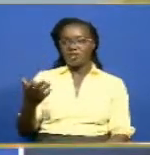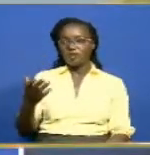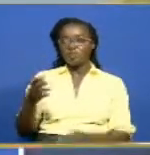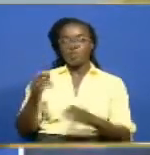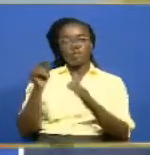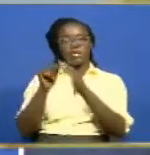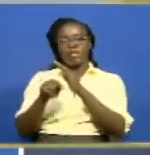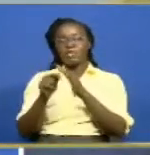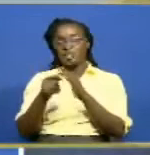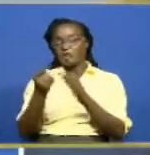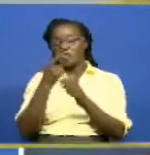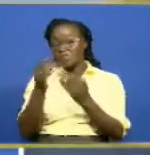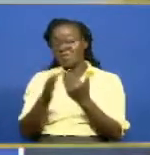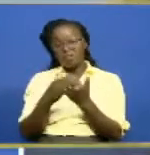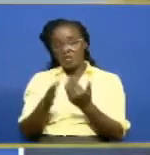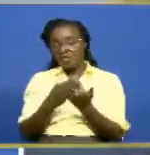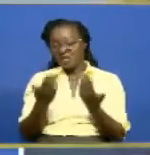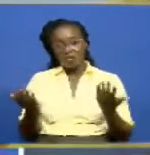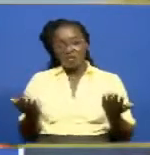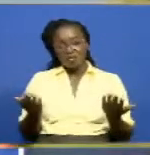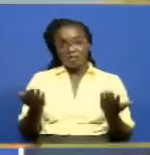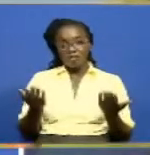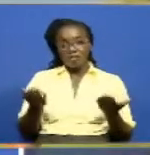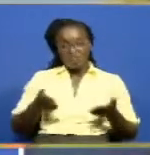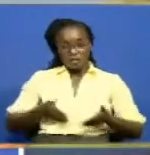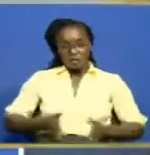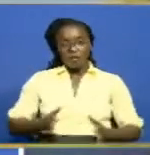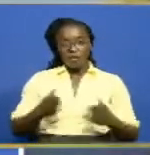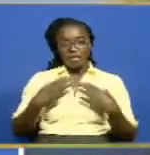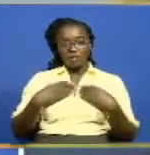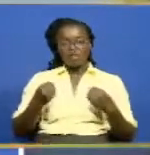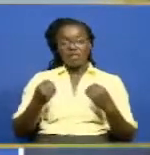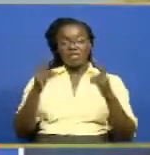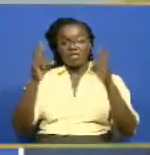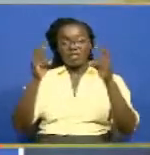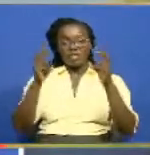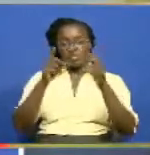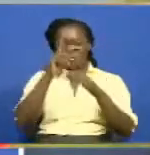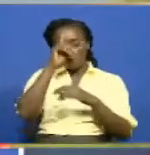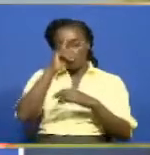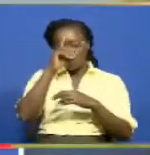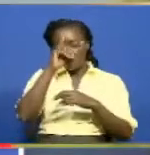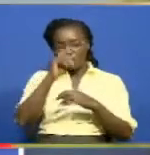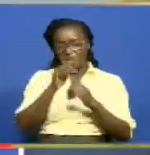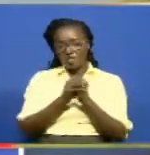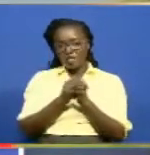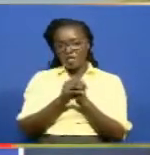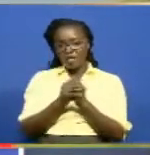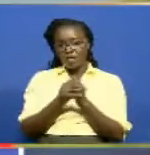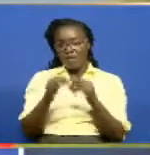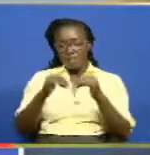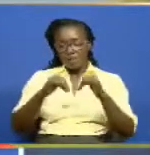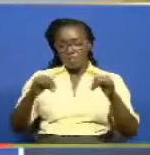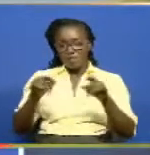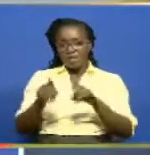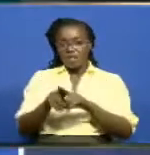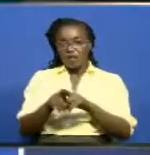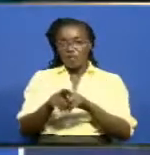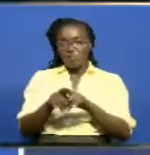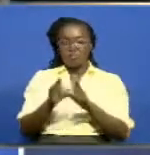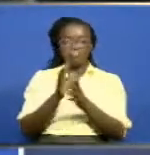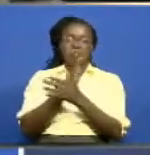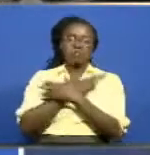access medical care? You know, reproductive health issues are also very complicated. The spaces are also very